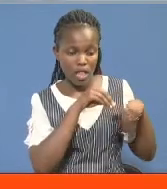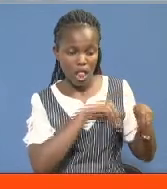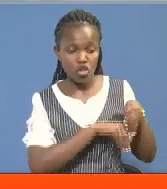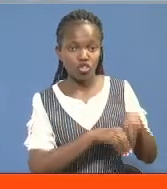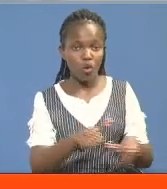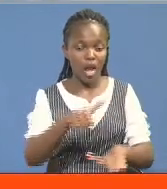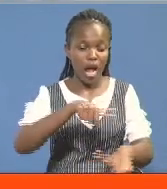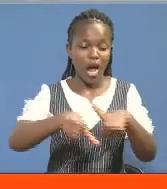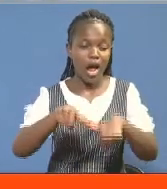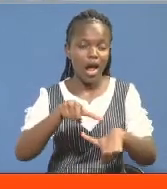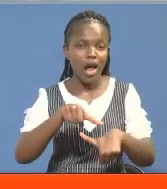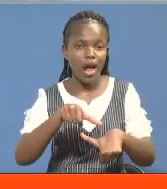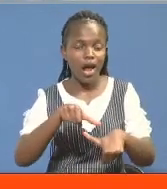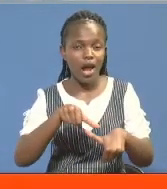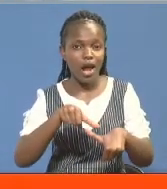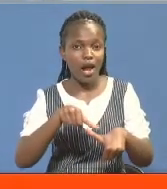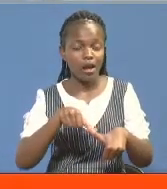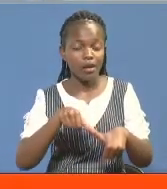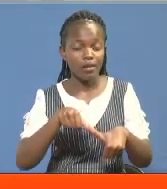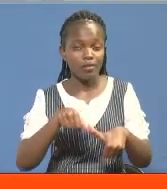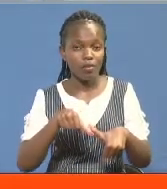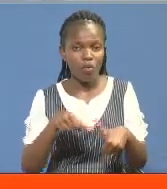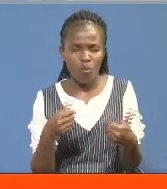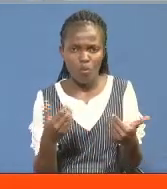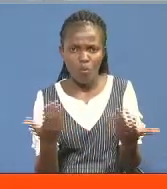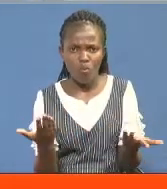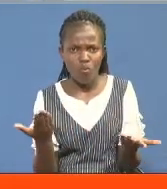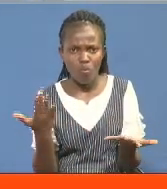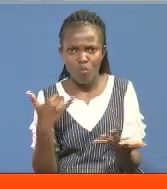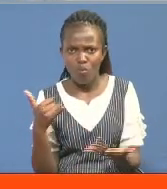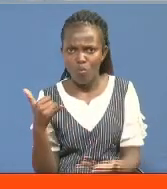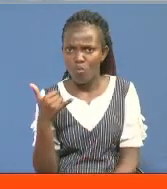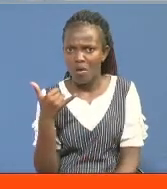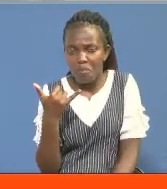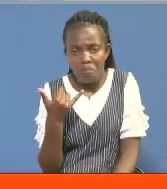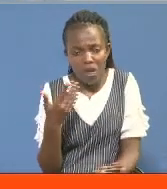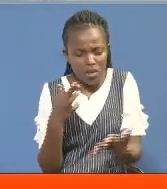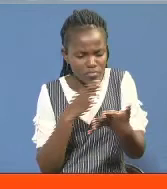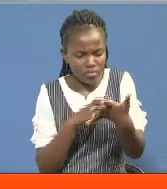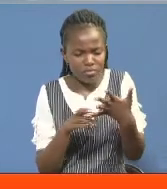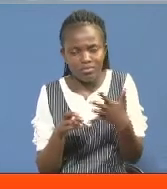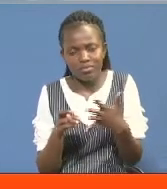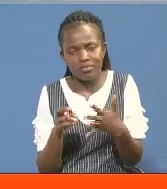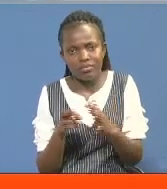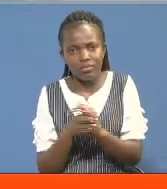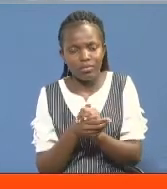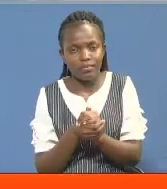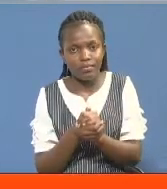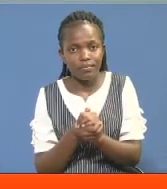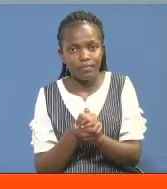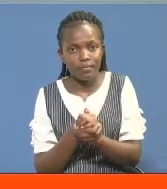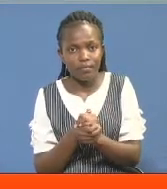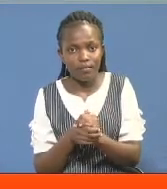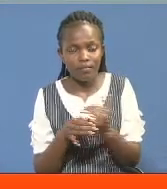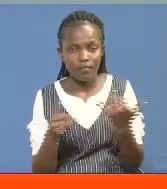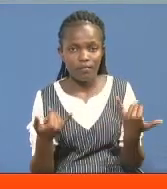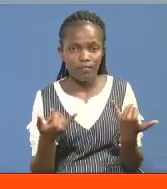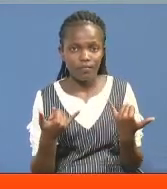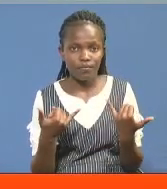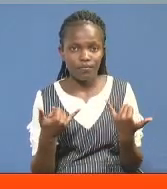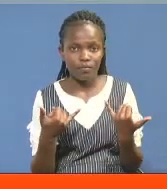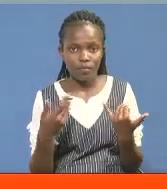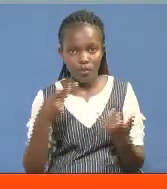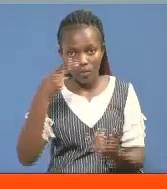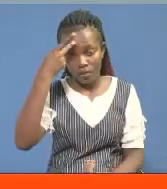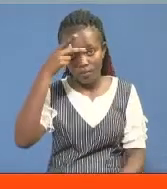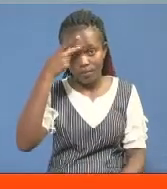provides for multiple issue referendum. Why can't we go for it? So I think we should. All right. Now, given that the